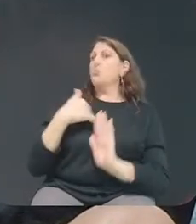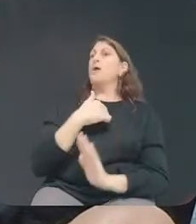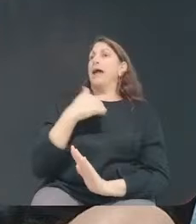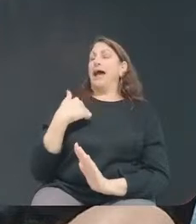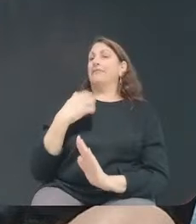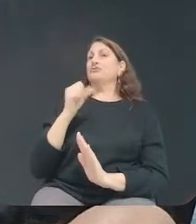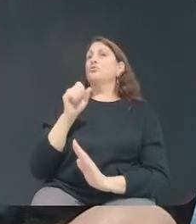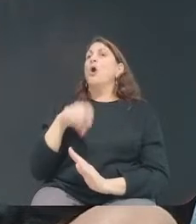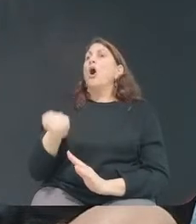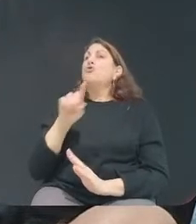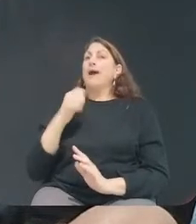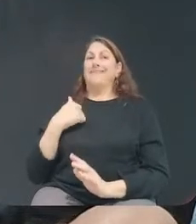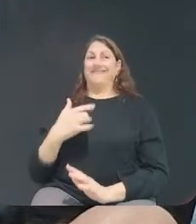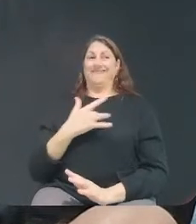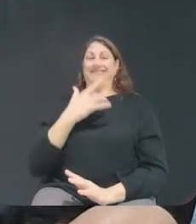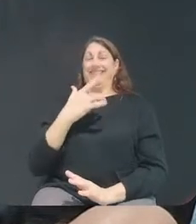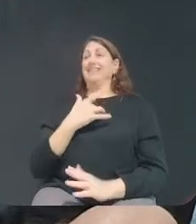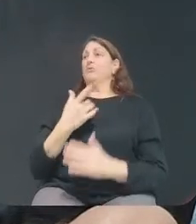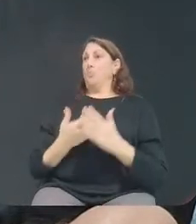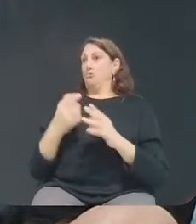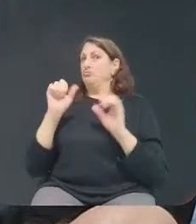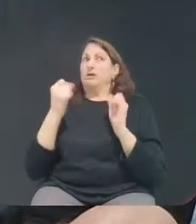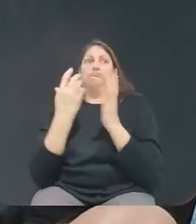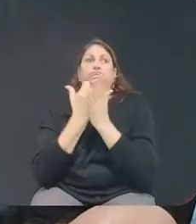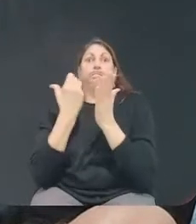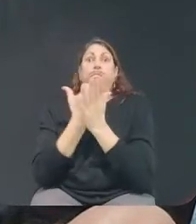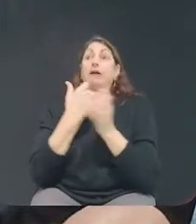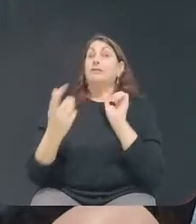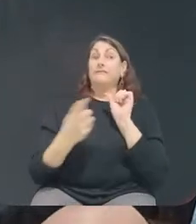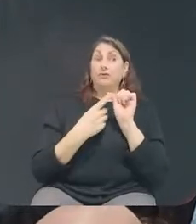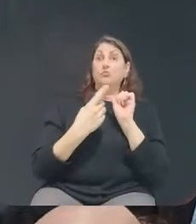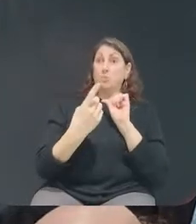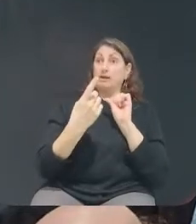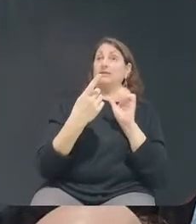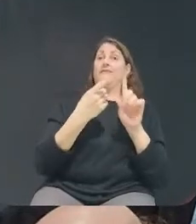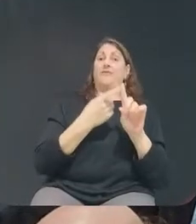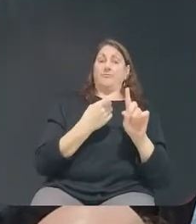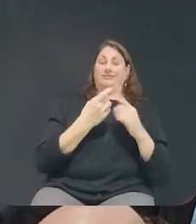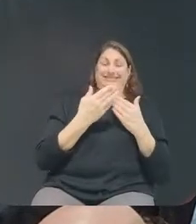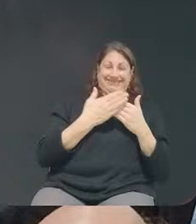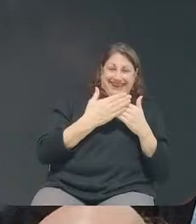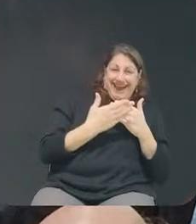So the first record I want to share with you dates from just a few years after the city was incorporated in